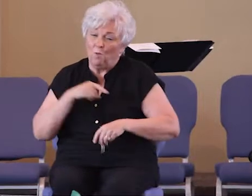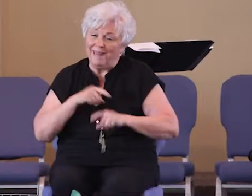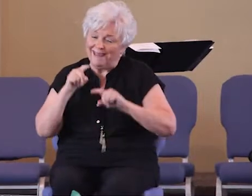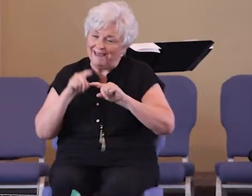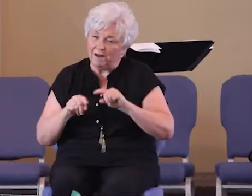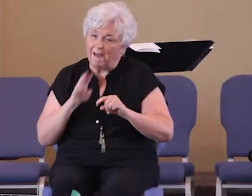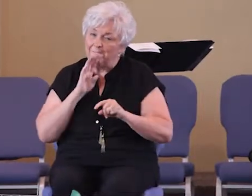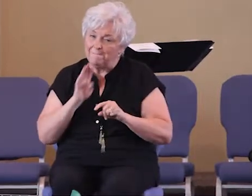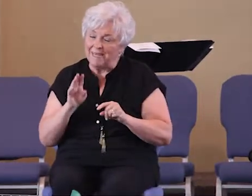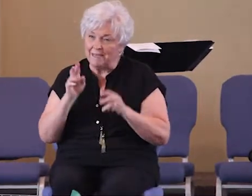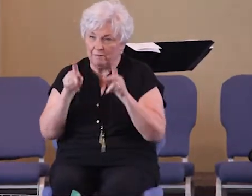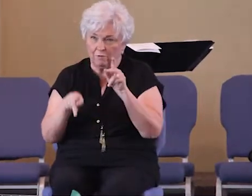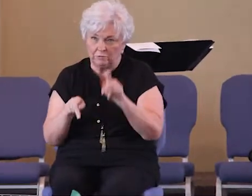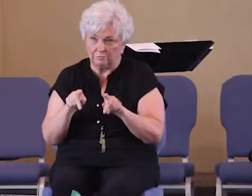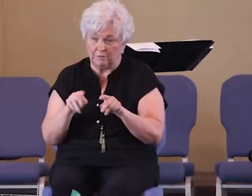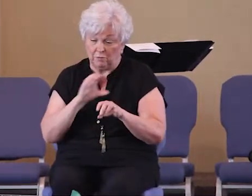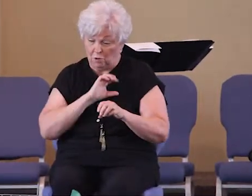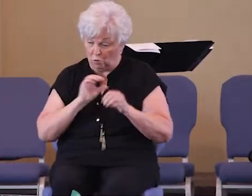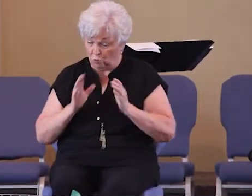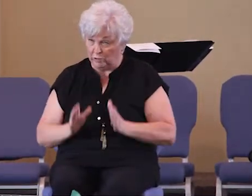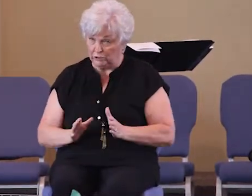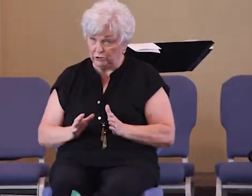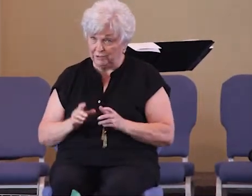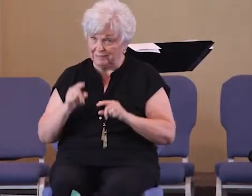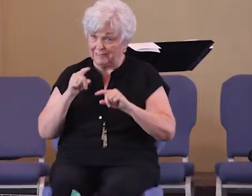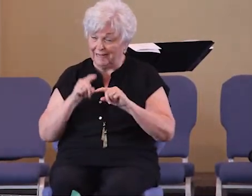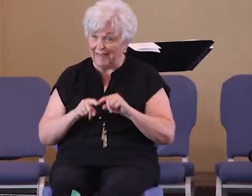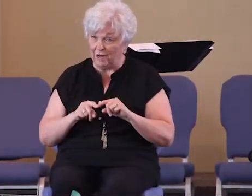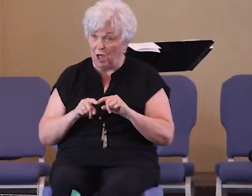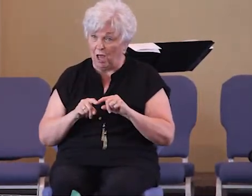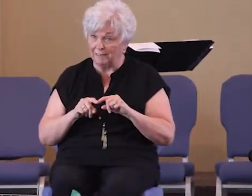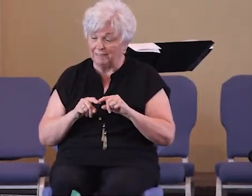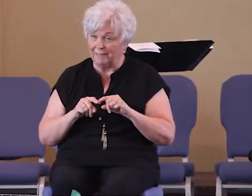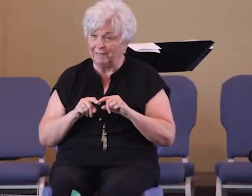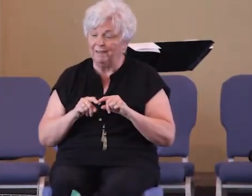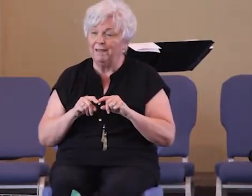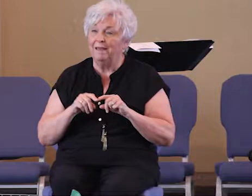Christians cannot buy into lies.